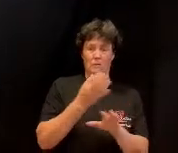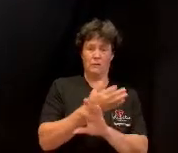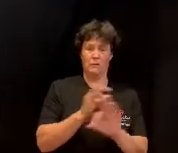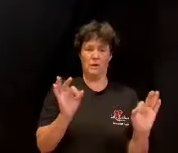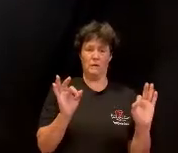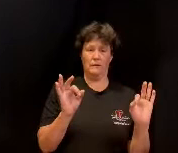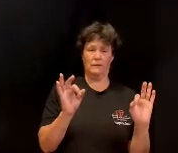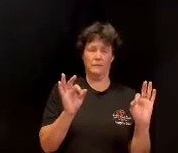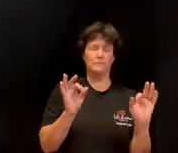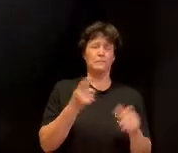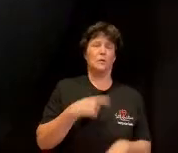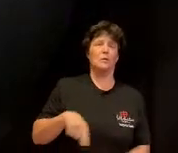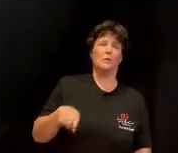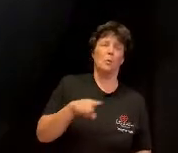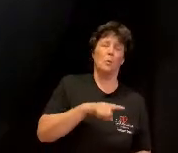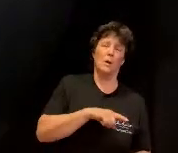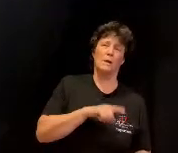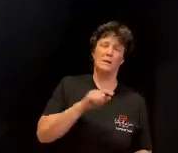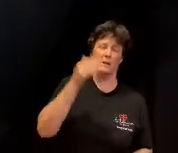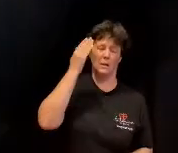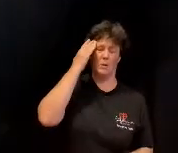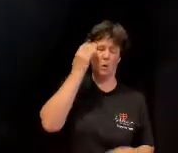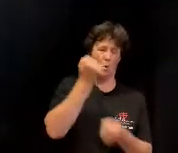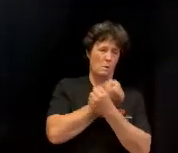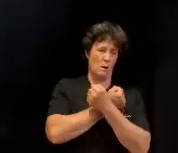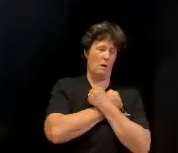So love confronts.